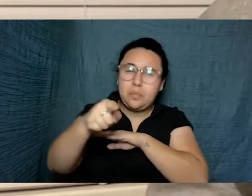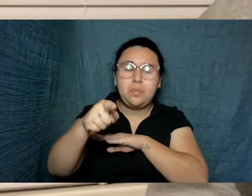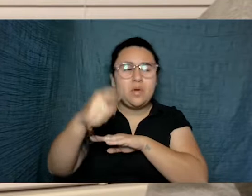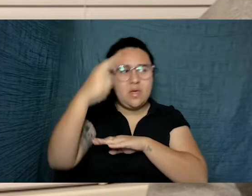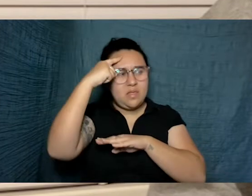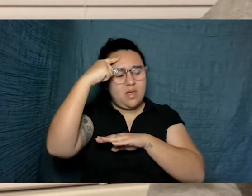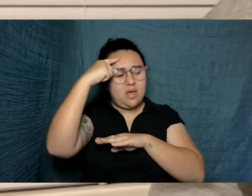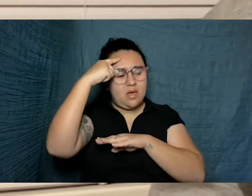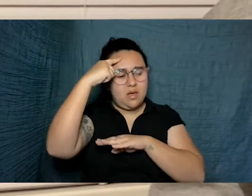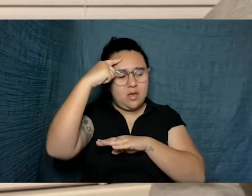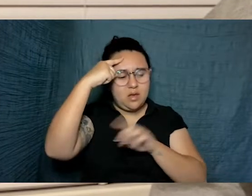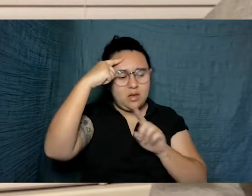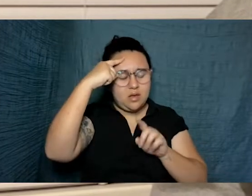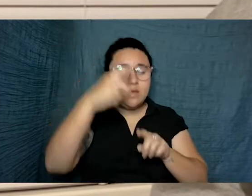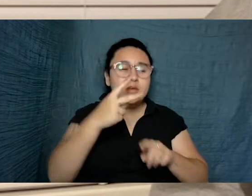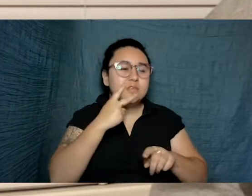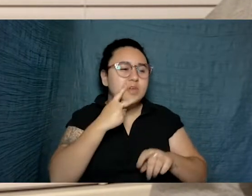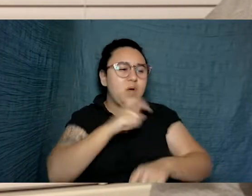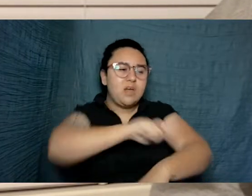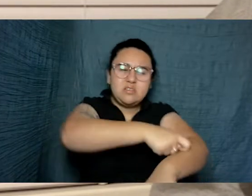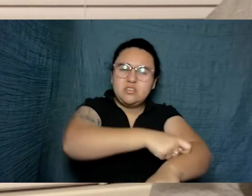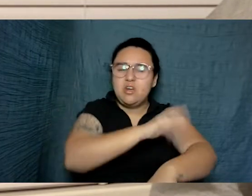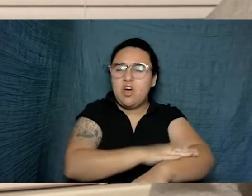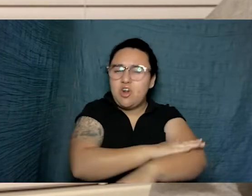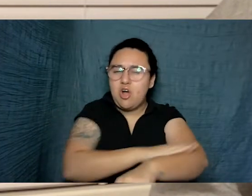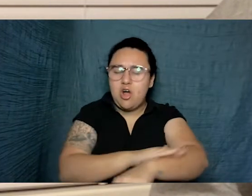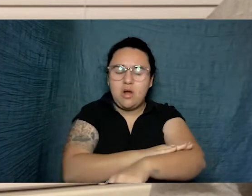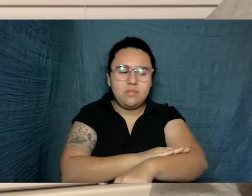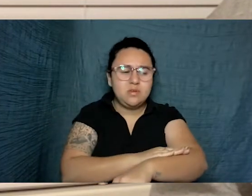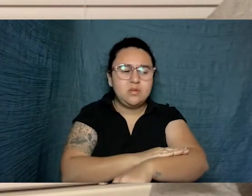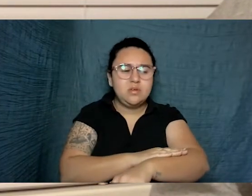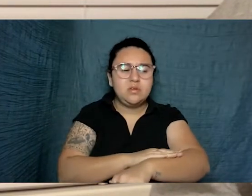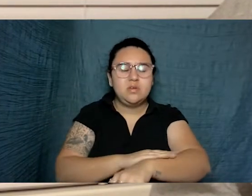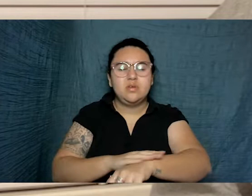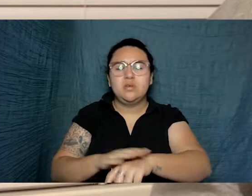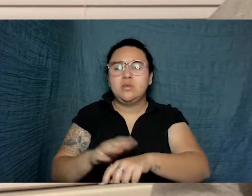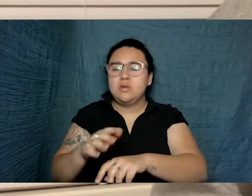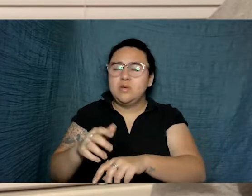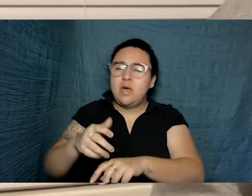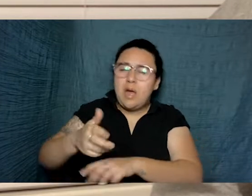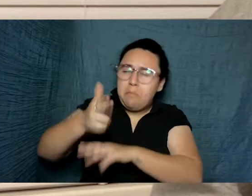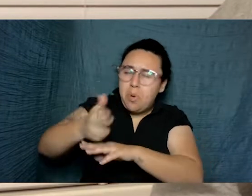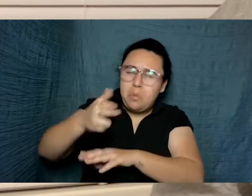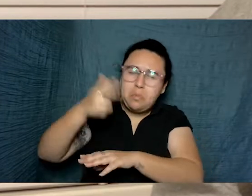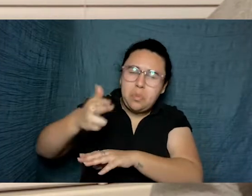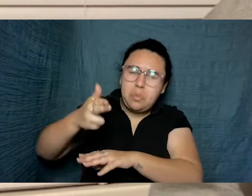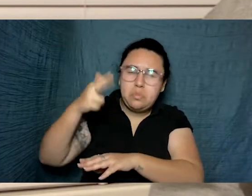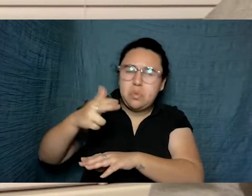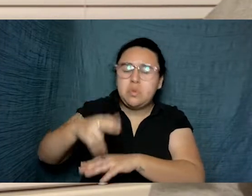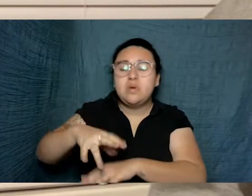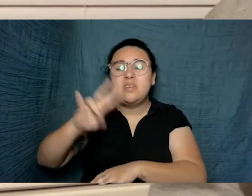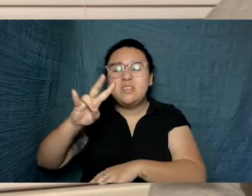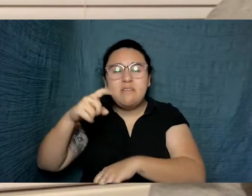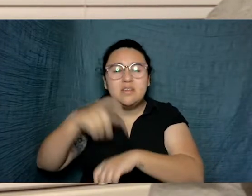Thought briefly about extinguishing my cigarette on my arm. White Hawk. Sent 7 more rounds, just in case.